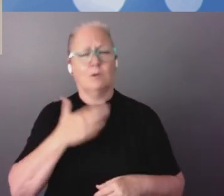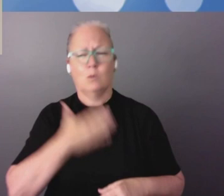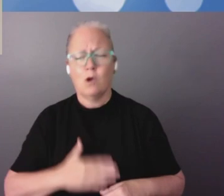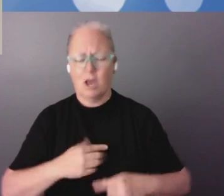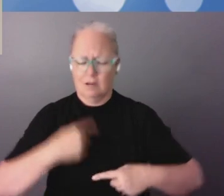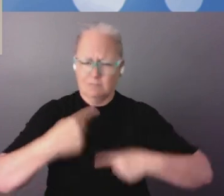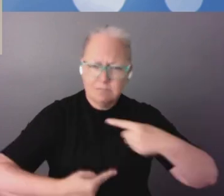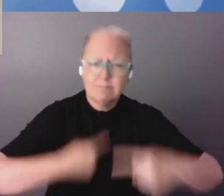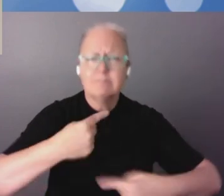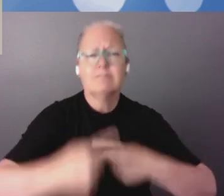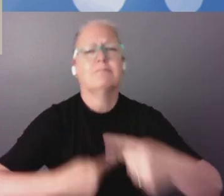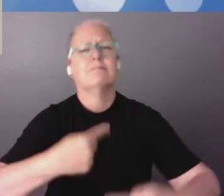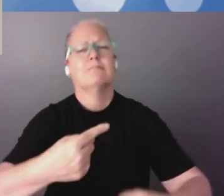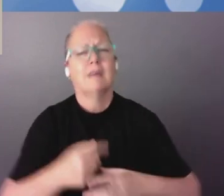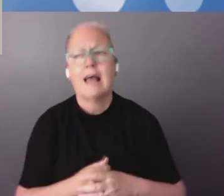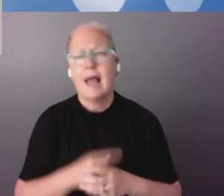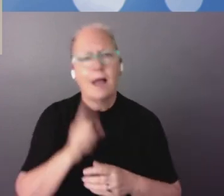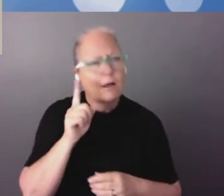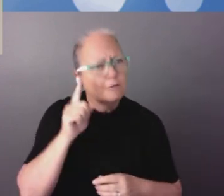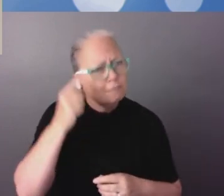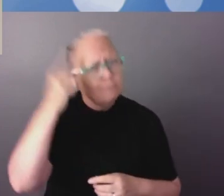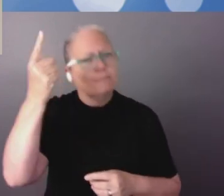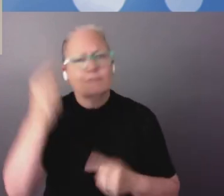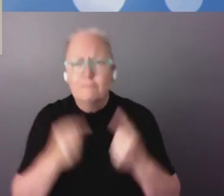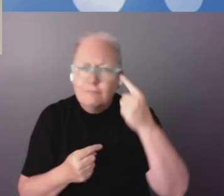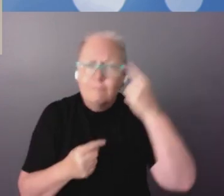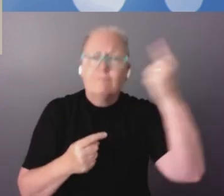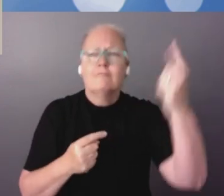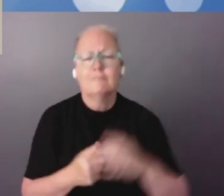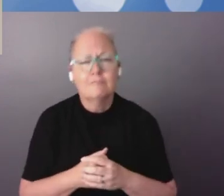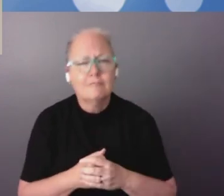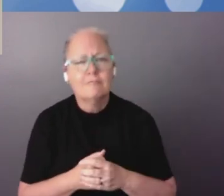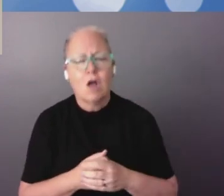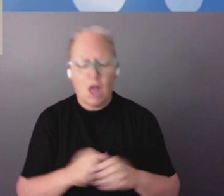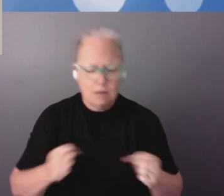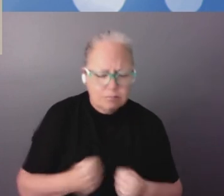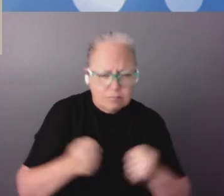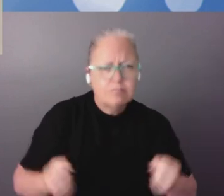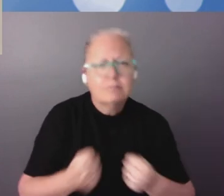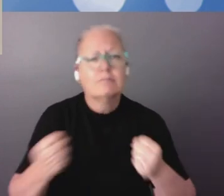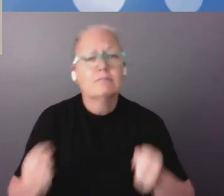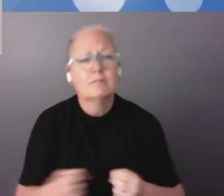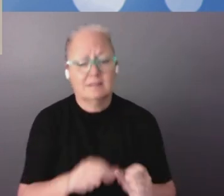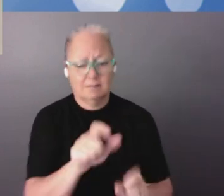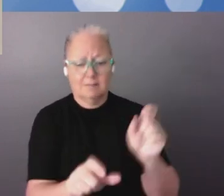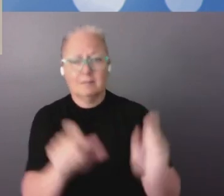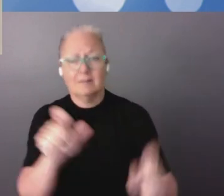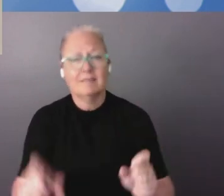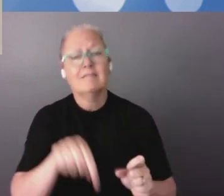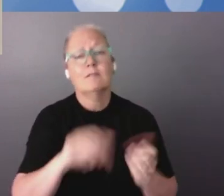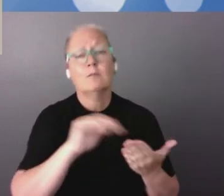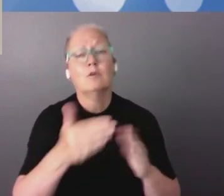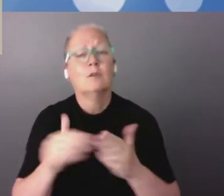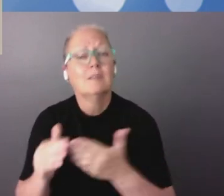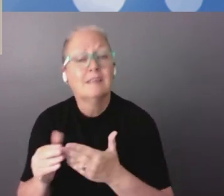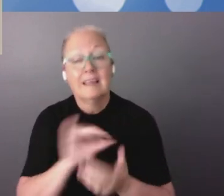creativity, also creativity of the local residents. Without them, the transformation would not have been possible.